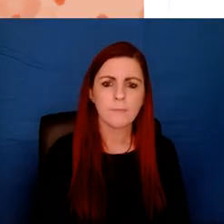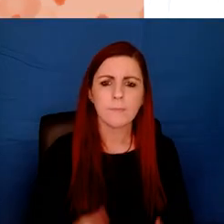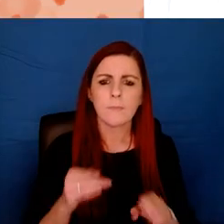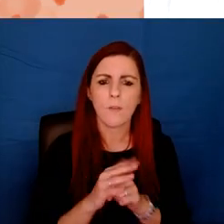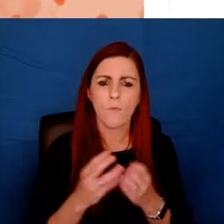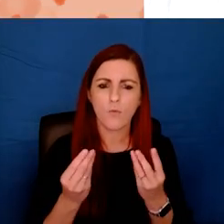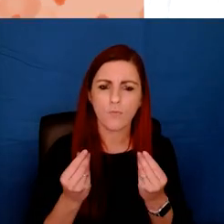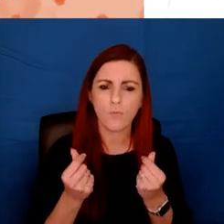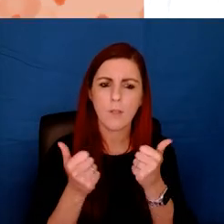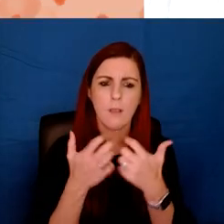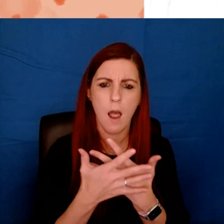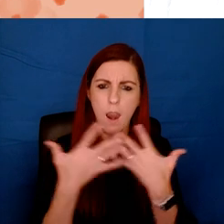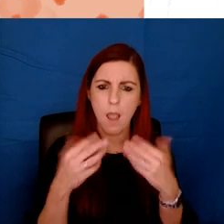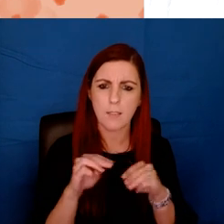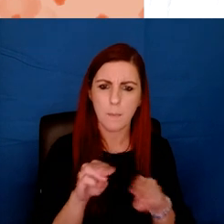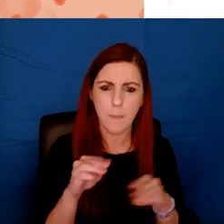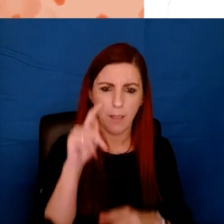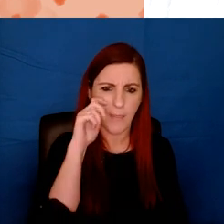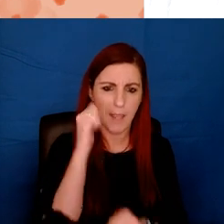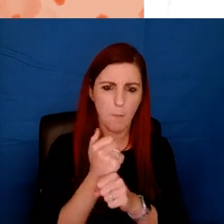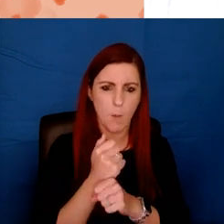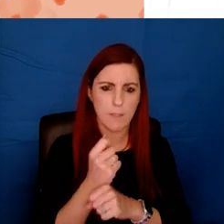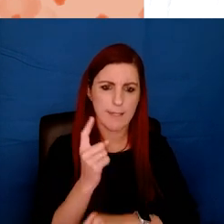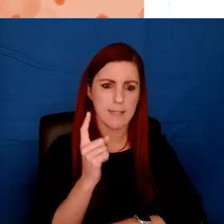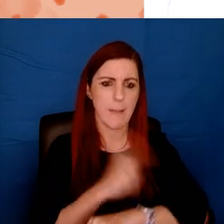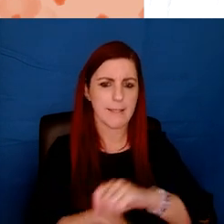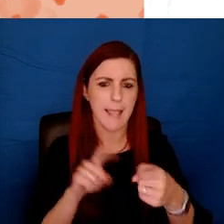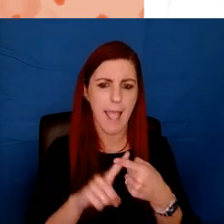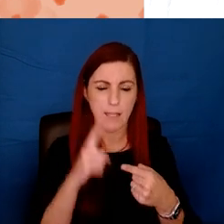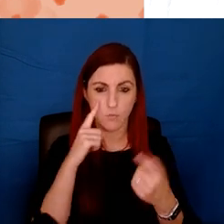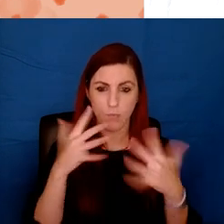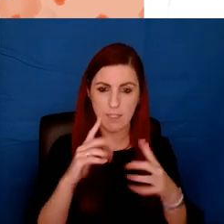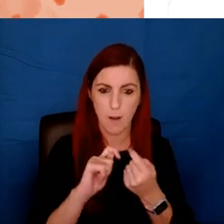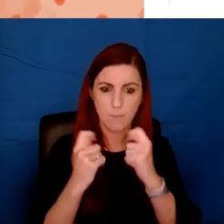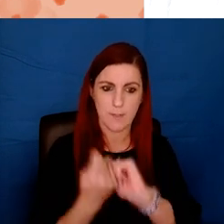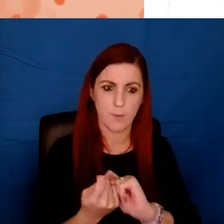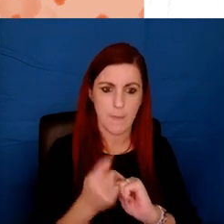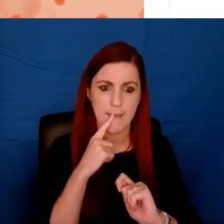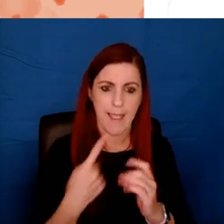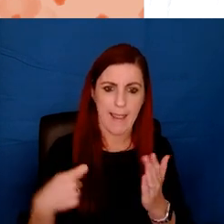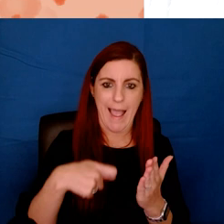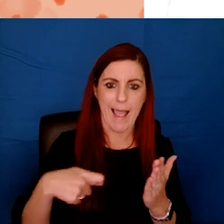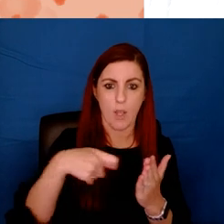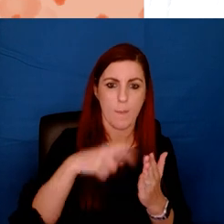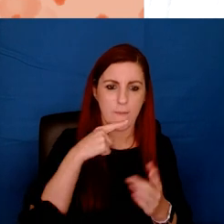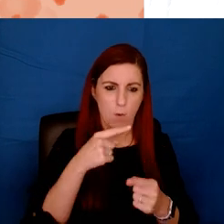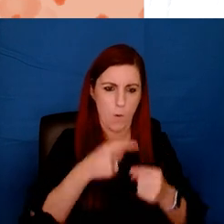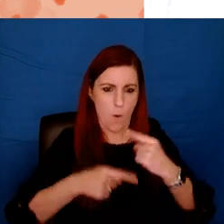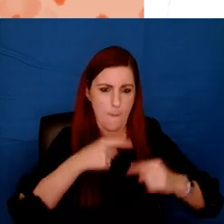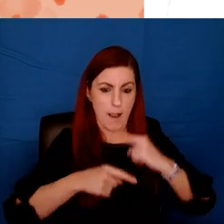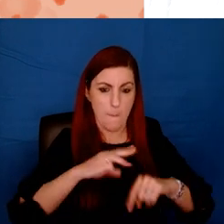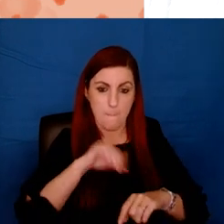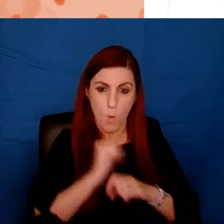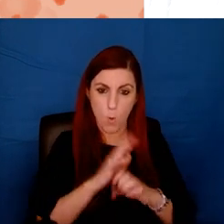In terms of resourcing, a lot of people consider disability and reasonable accommodations to be an add-on, but if you take a step backwards,